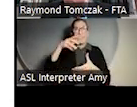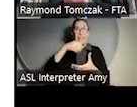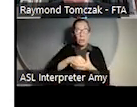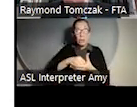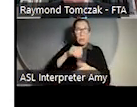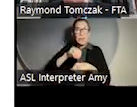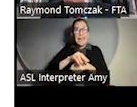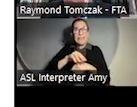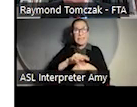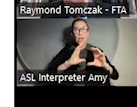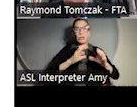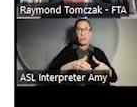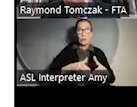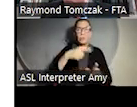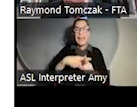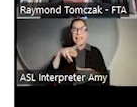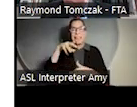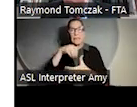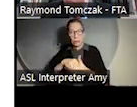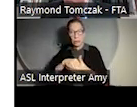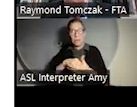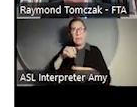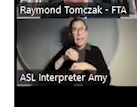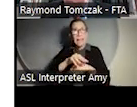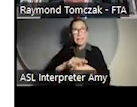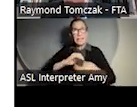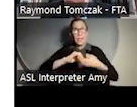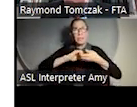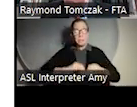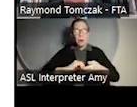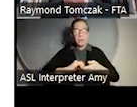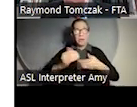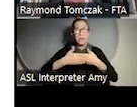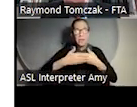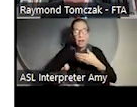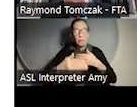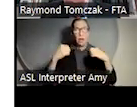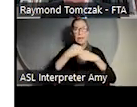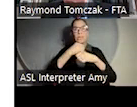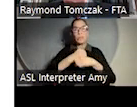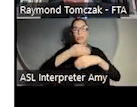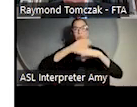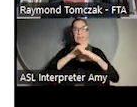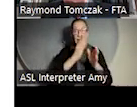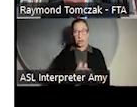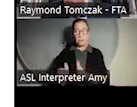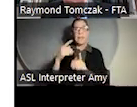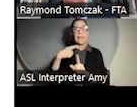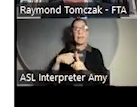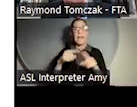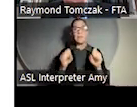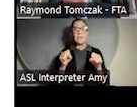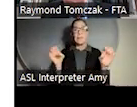agreement and also be included as a formal consulting partner for the upcoming construction protection plan, as well as any potential